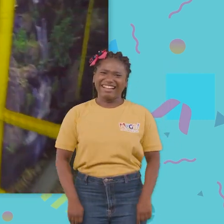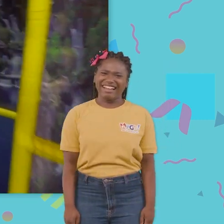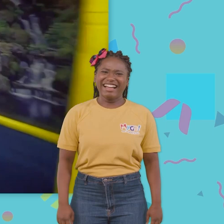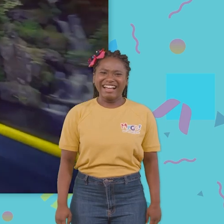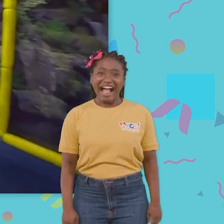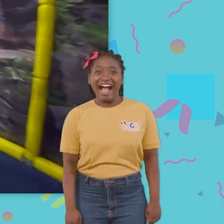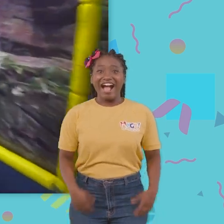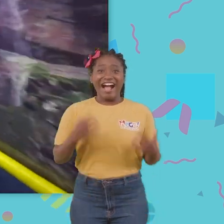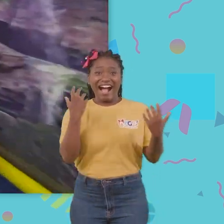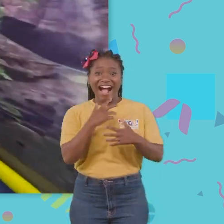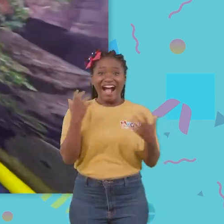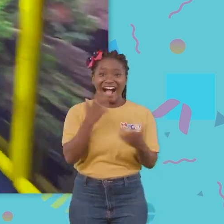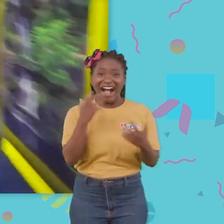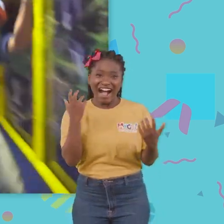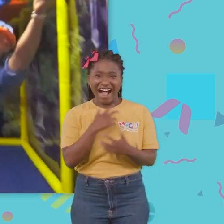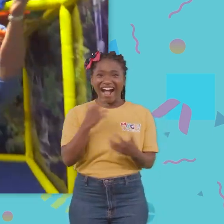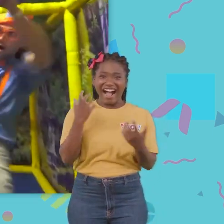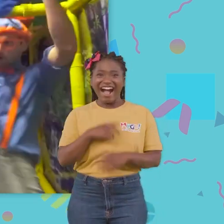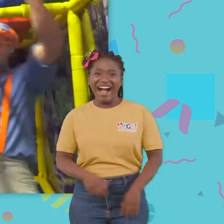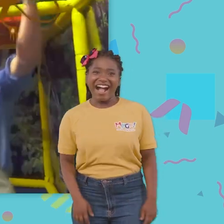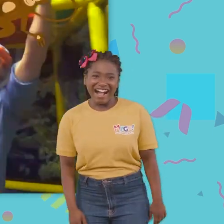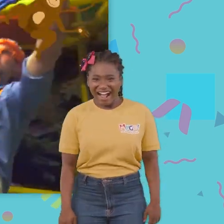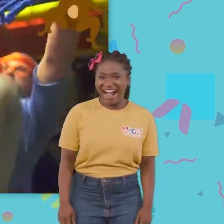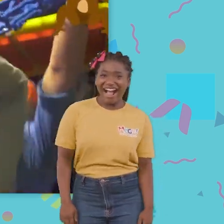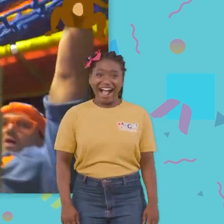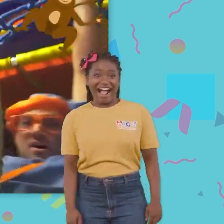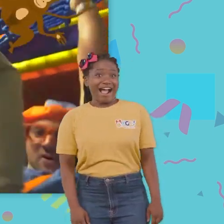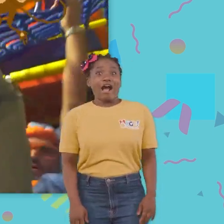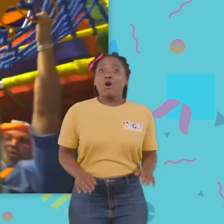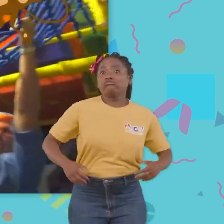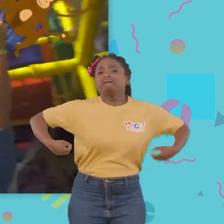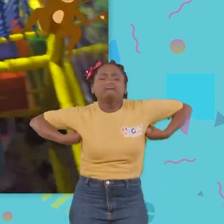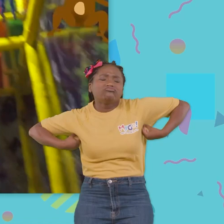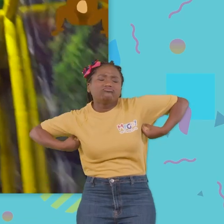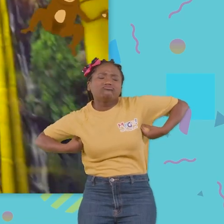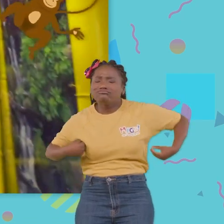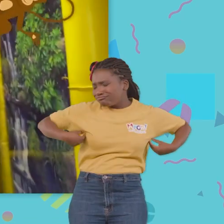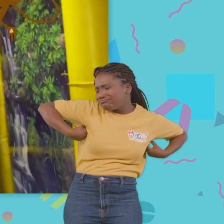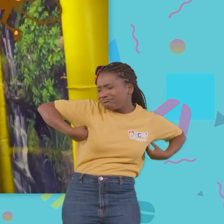Whoa, whoa, whoa, whoa.